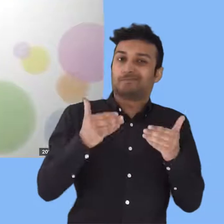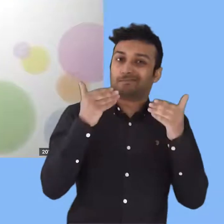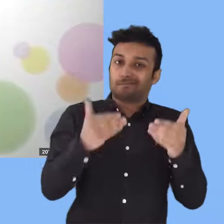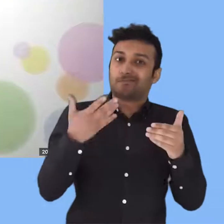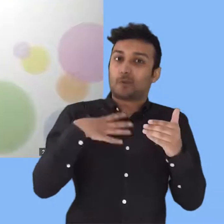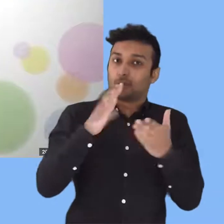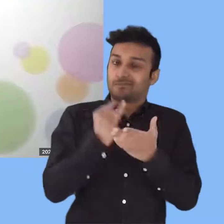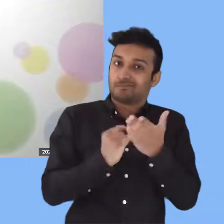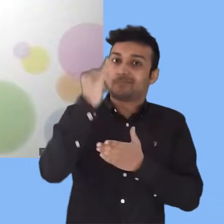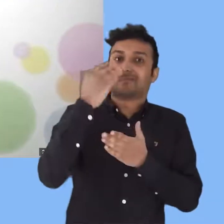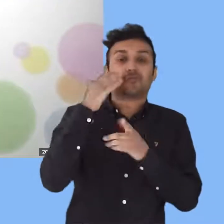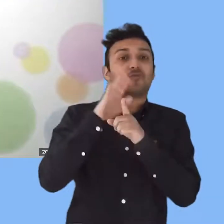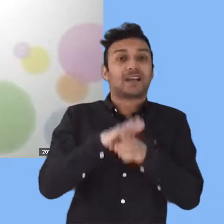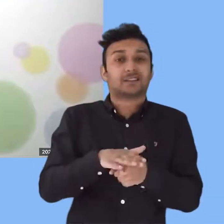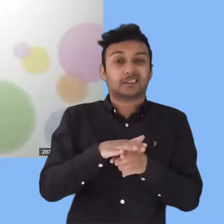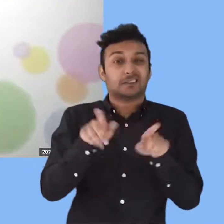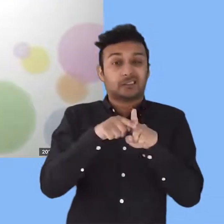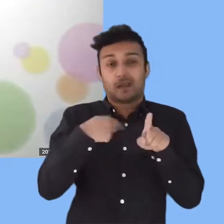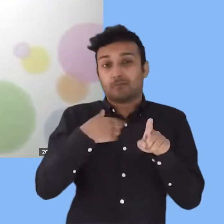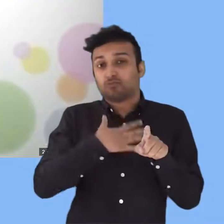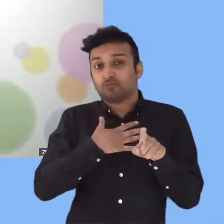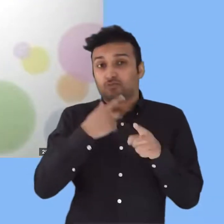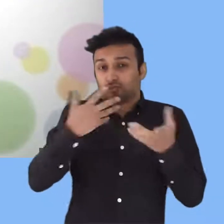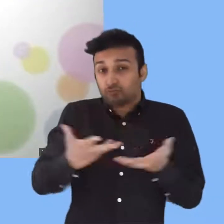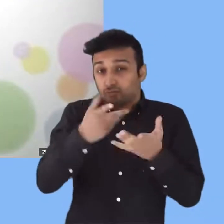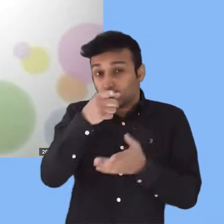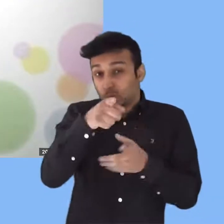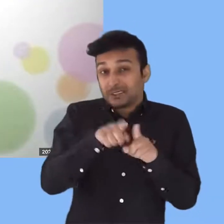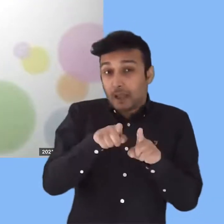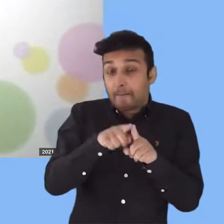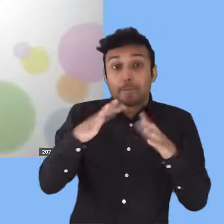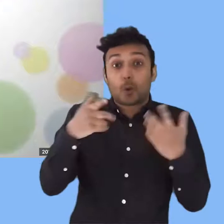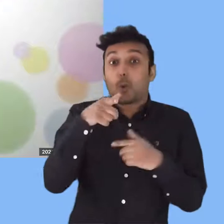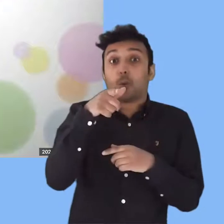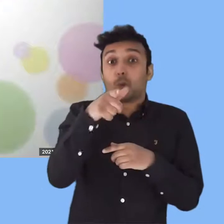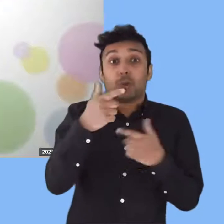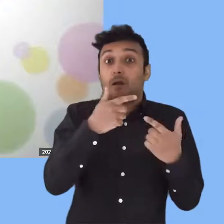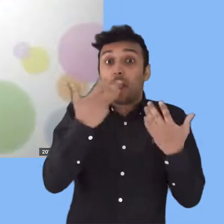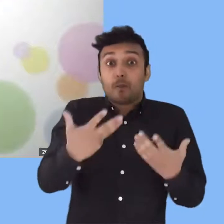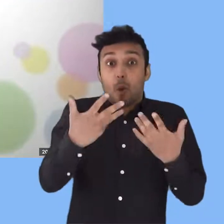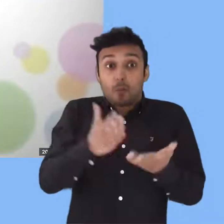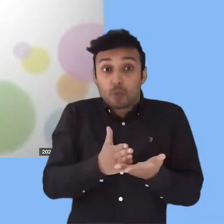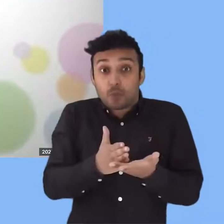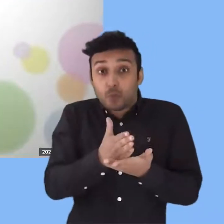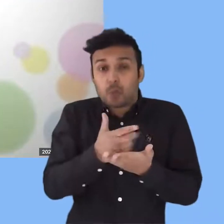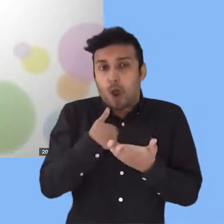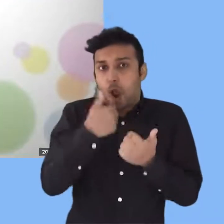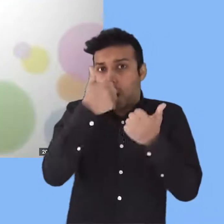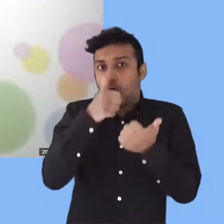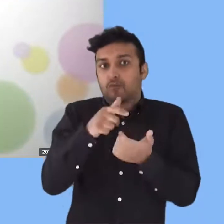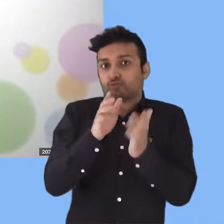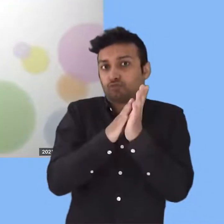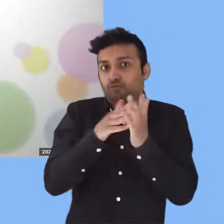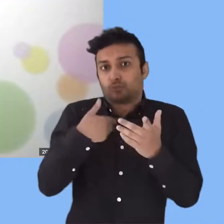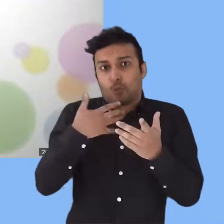too. Or, if your work is already well underway, to encourage you to continue. I'm confident that over the next 2